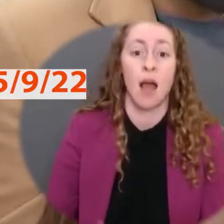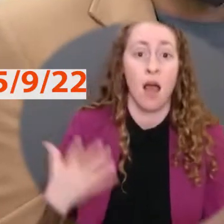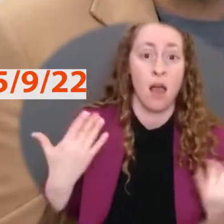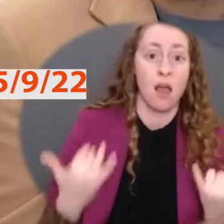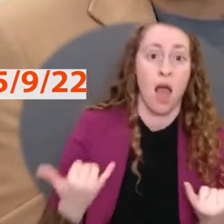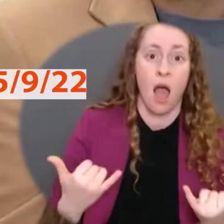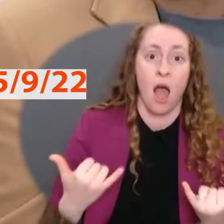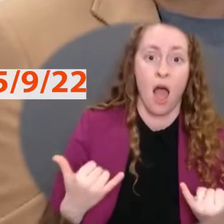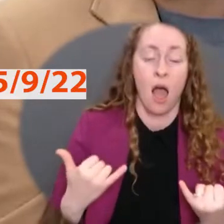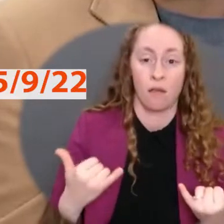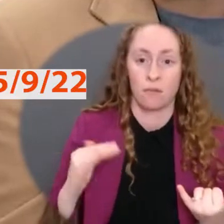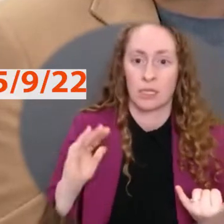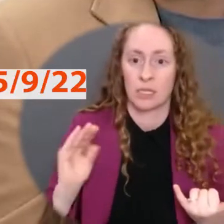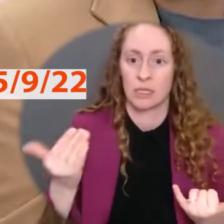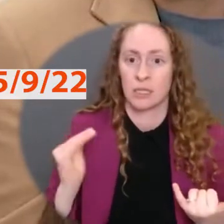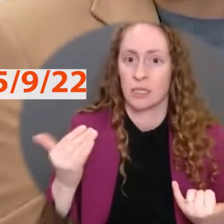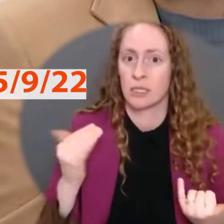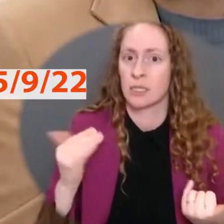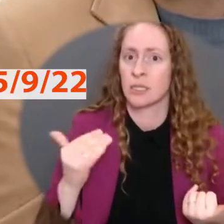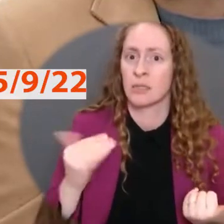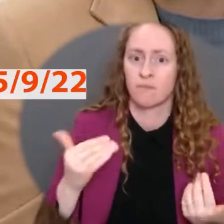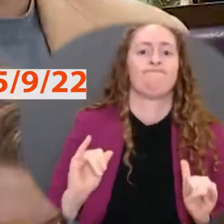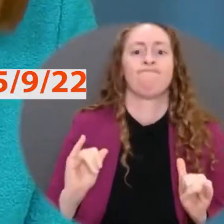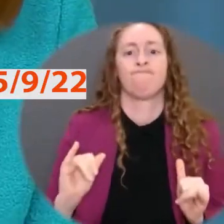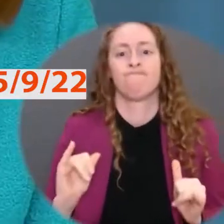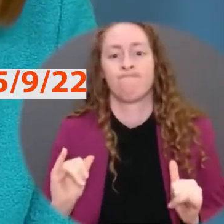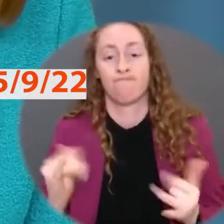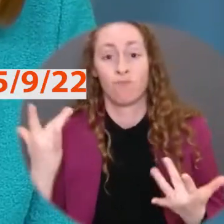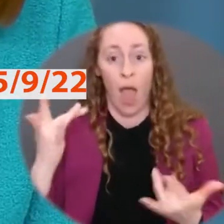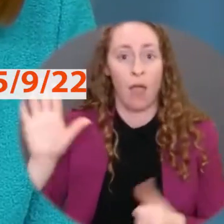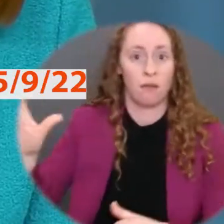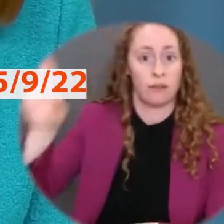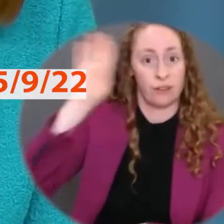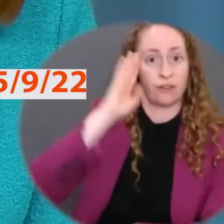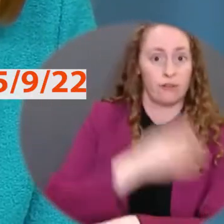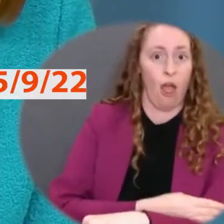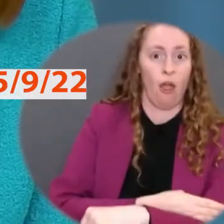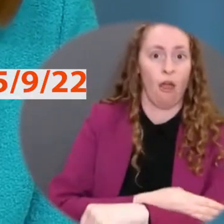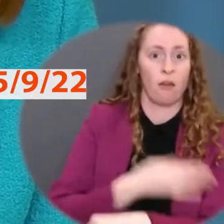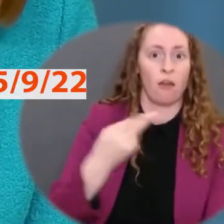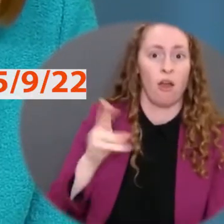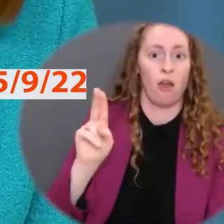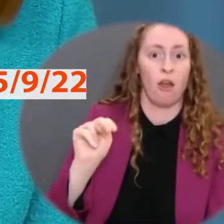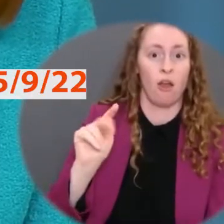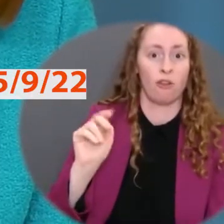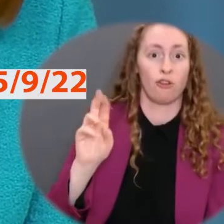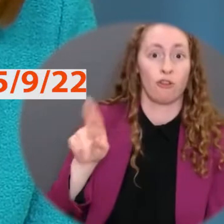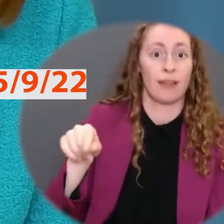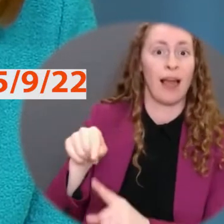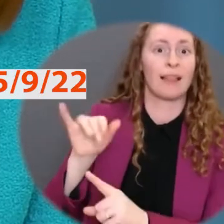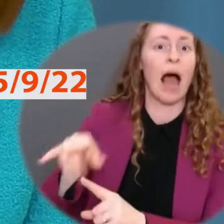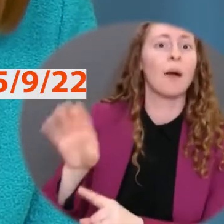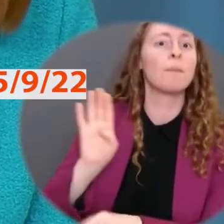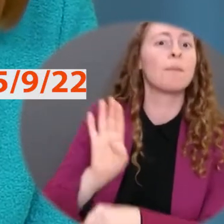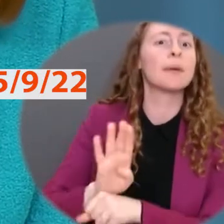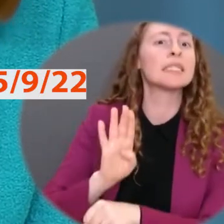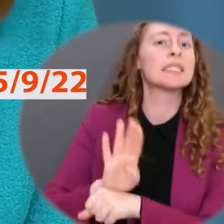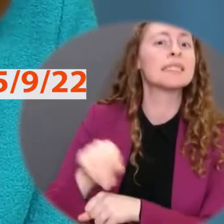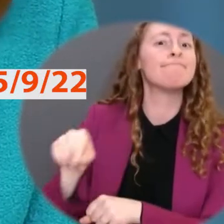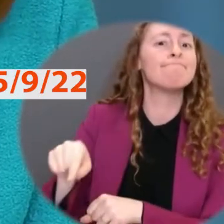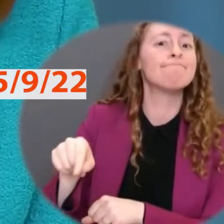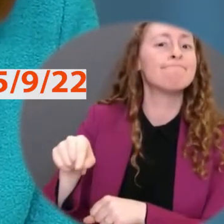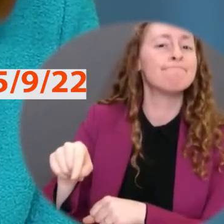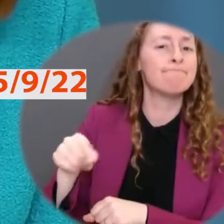his son and whether he earned any money from his businesses. Well, again, the president doesn't have dealings with his family members about business, and